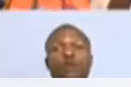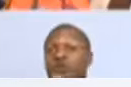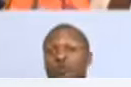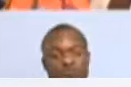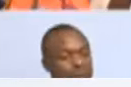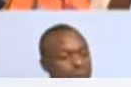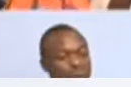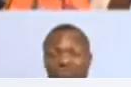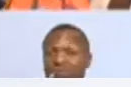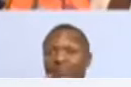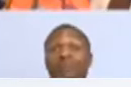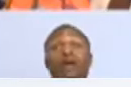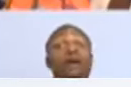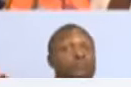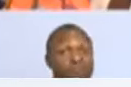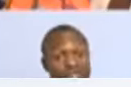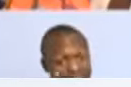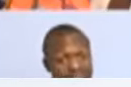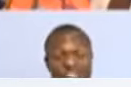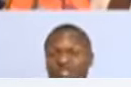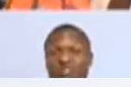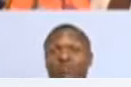arise, because it's unnecessary.